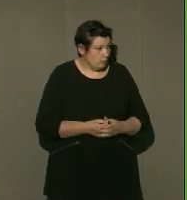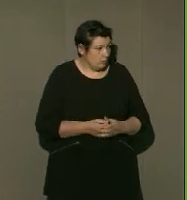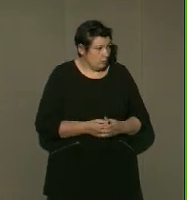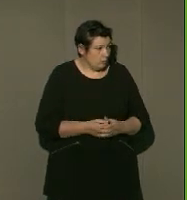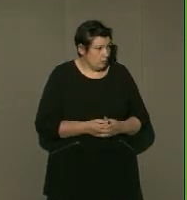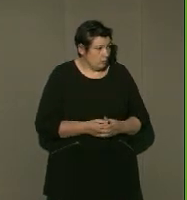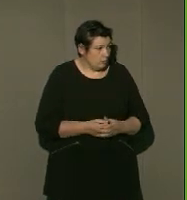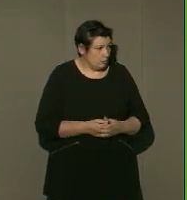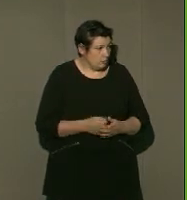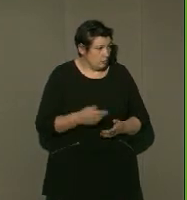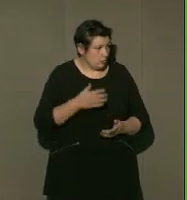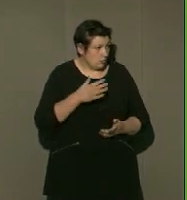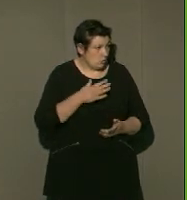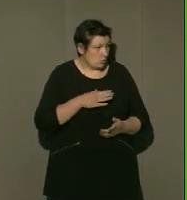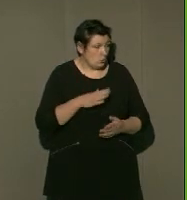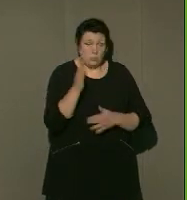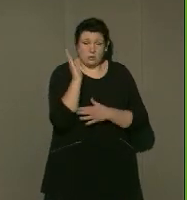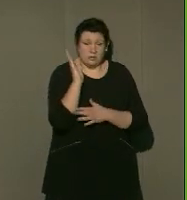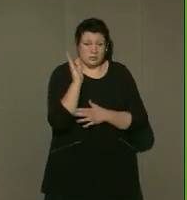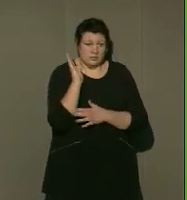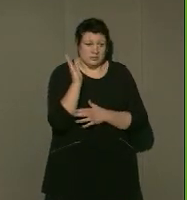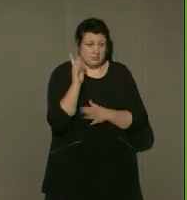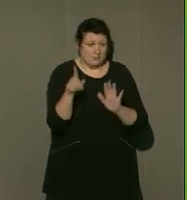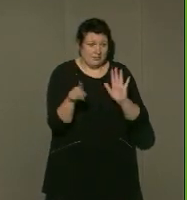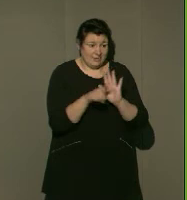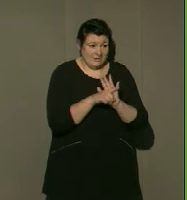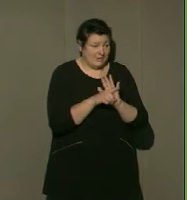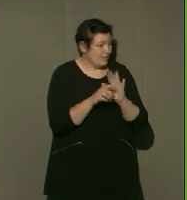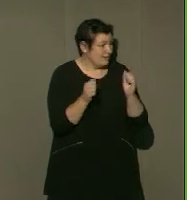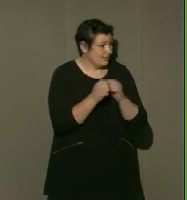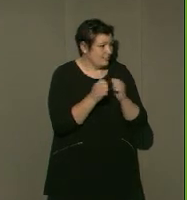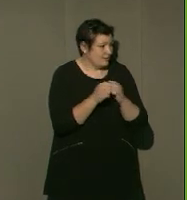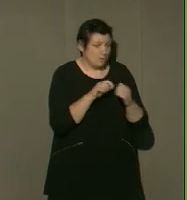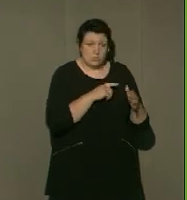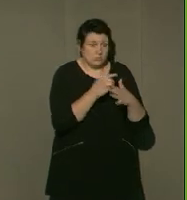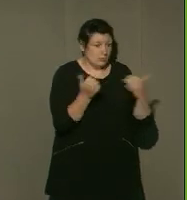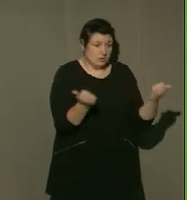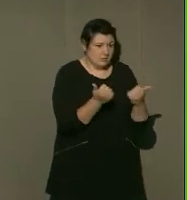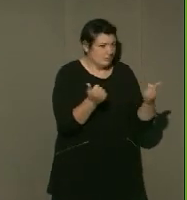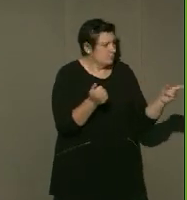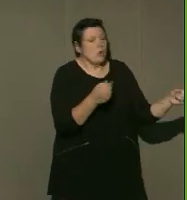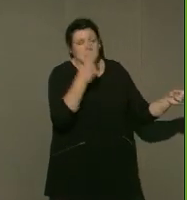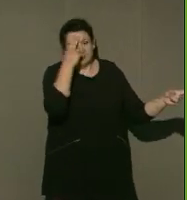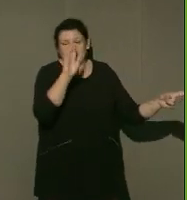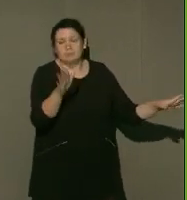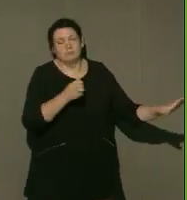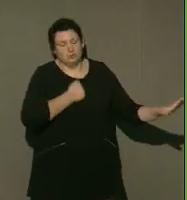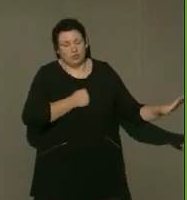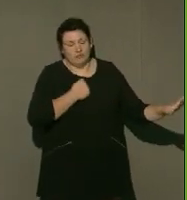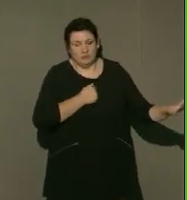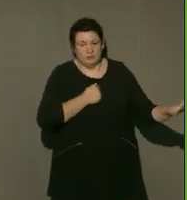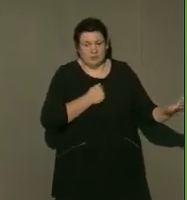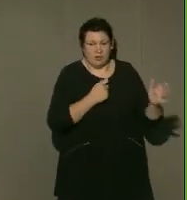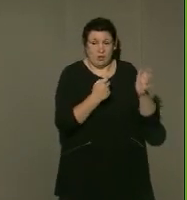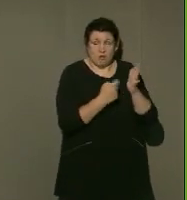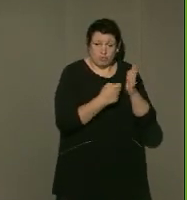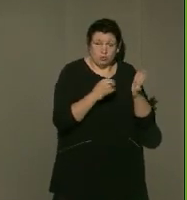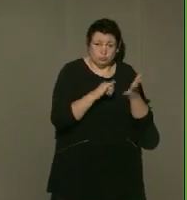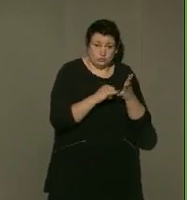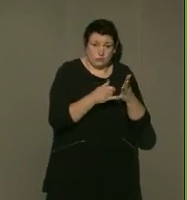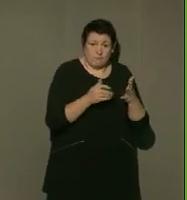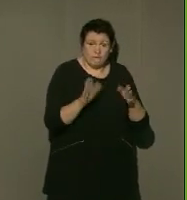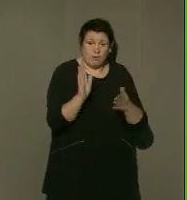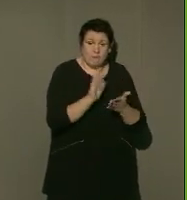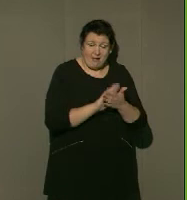I would like to speak against adopting this motion because I think it's incomplete. Sorry, my name is Ronald Stewart and I'm from Haringey